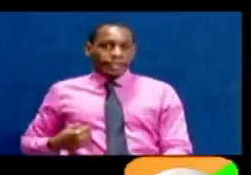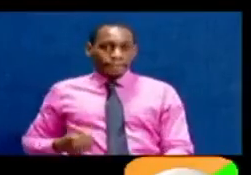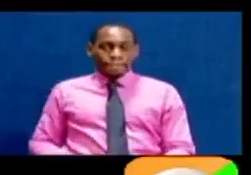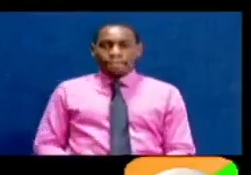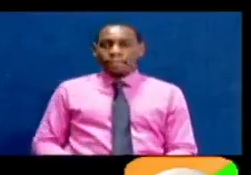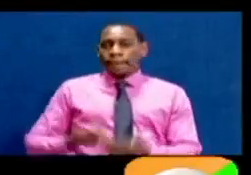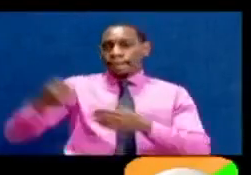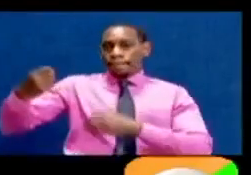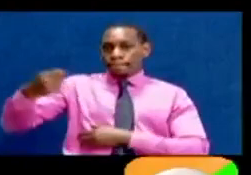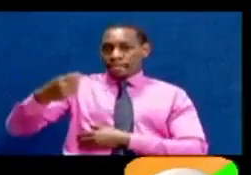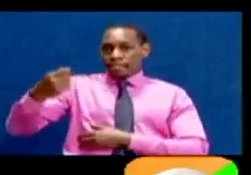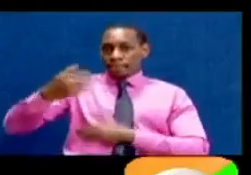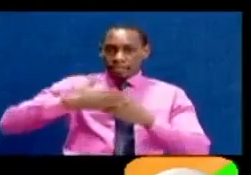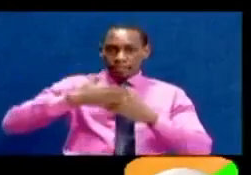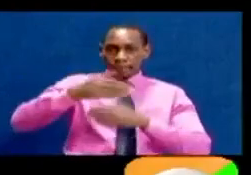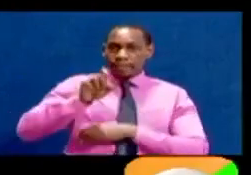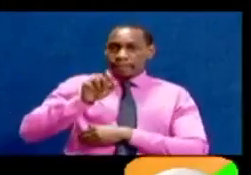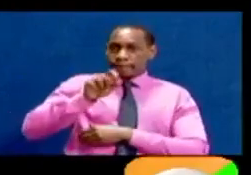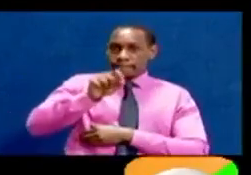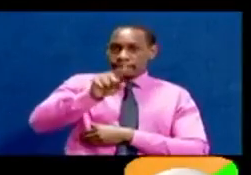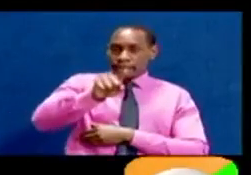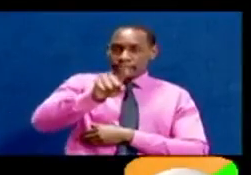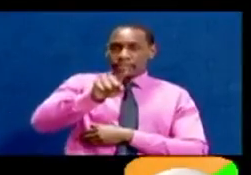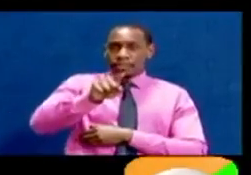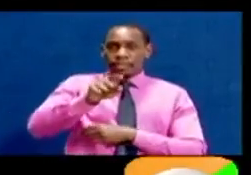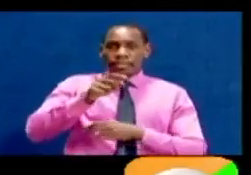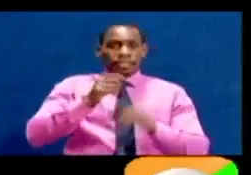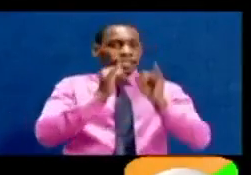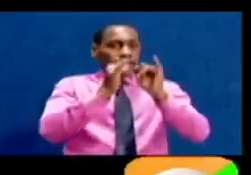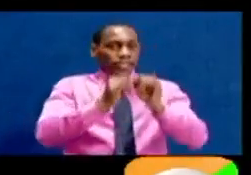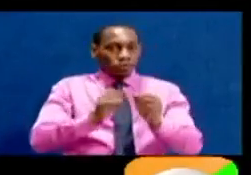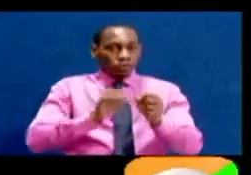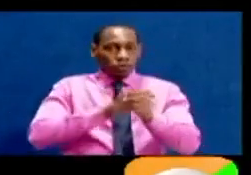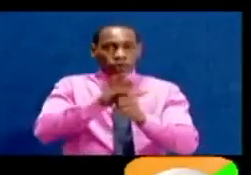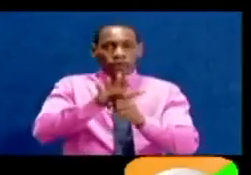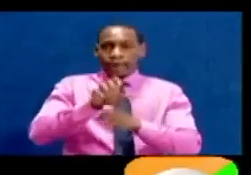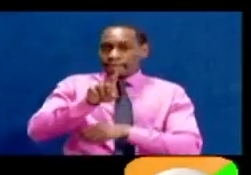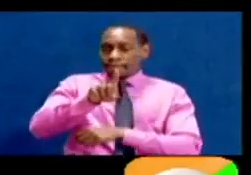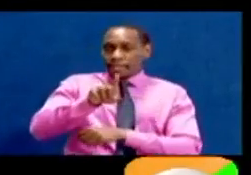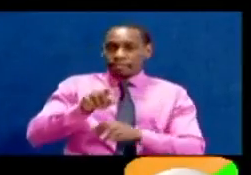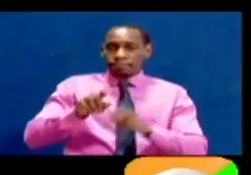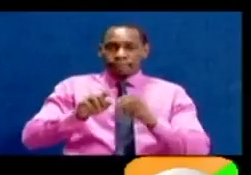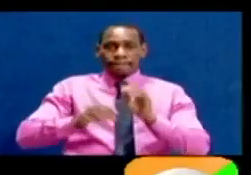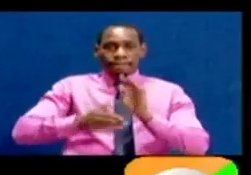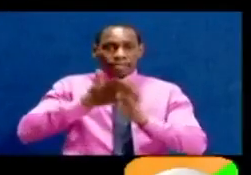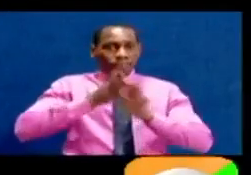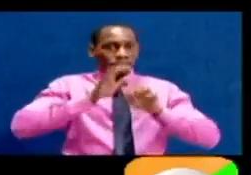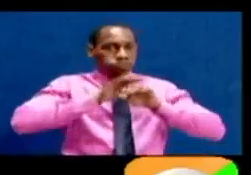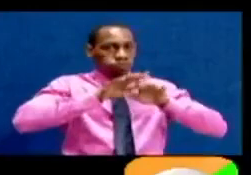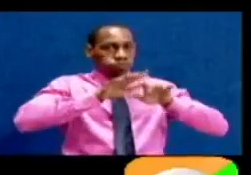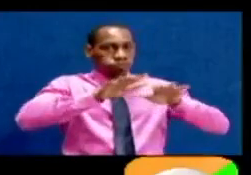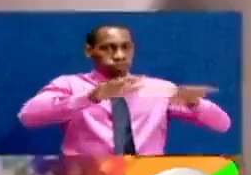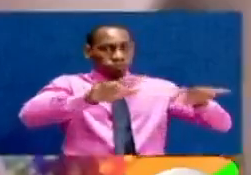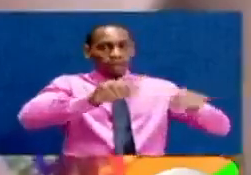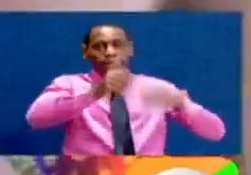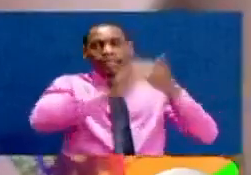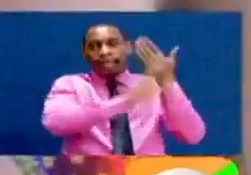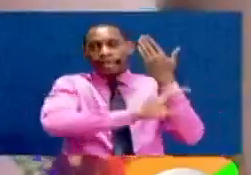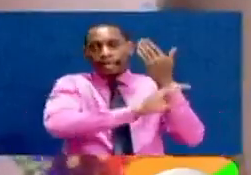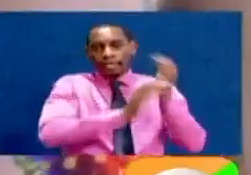In the following months, the virus, identified as a new type of coronavirus, began rapidly spreading to